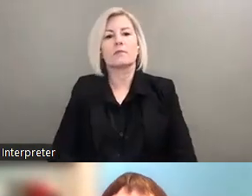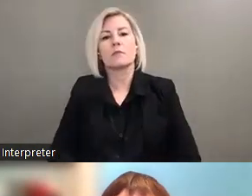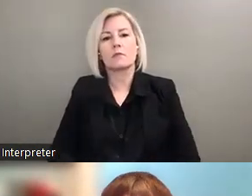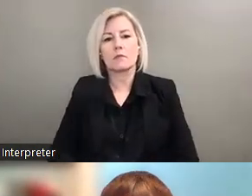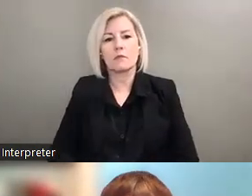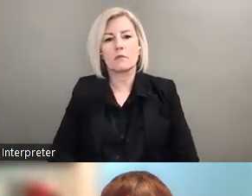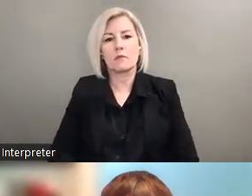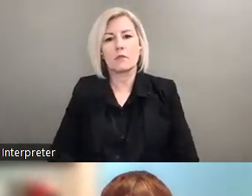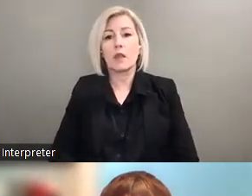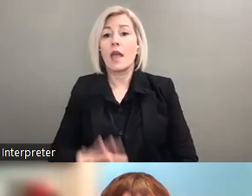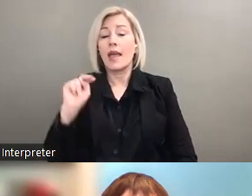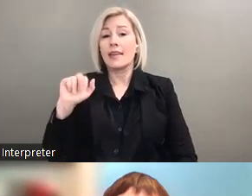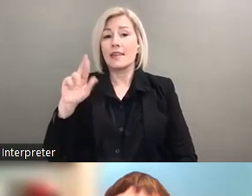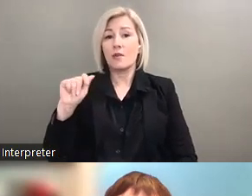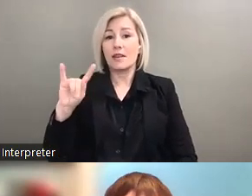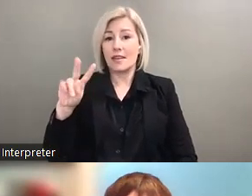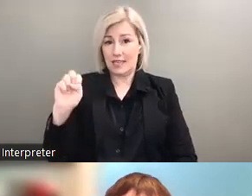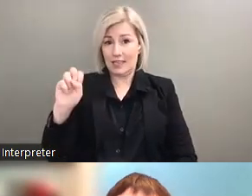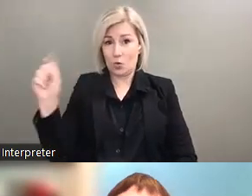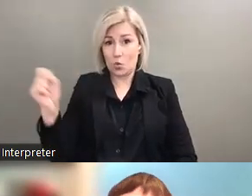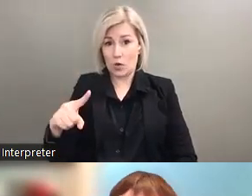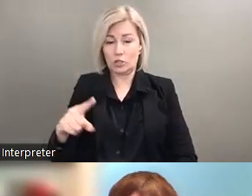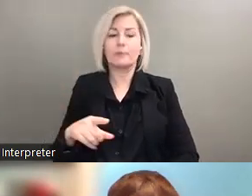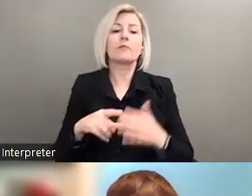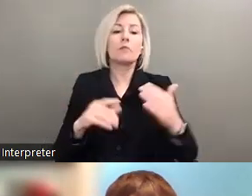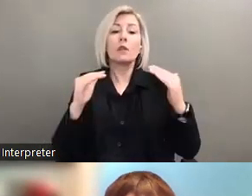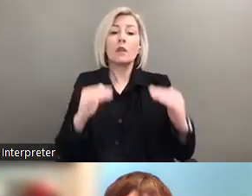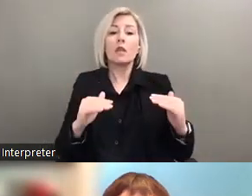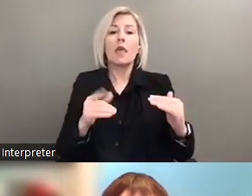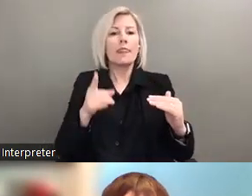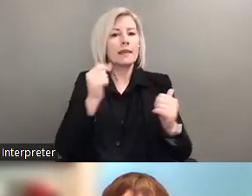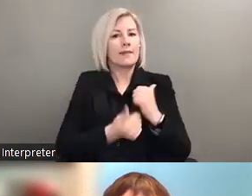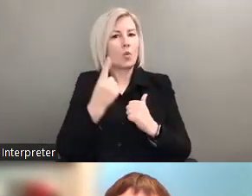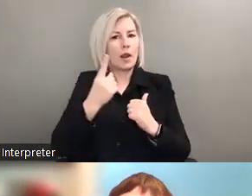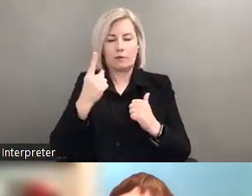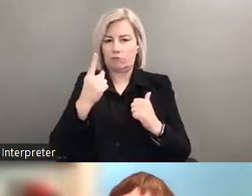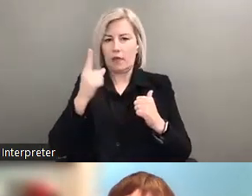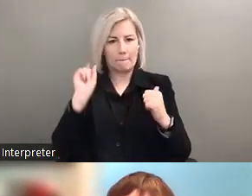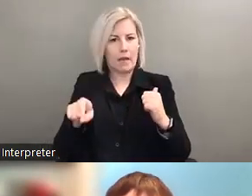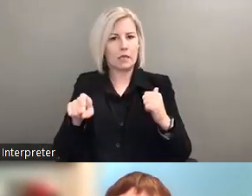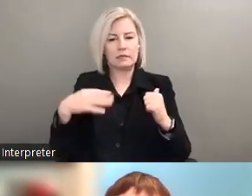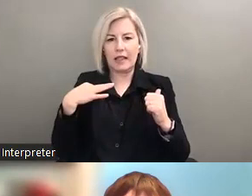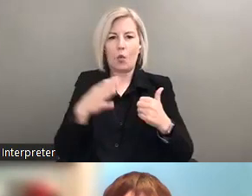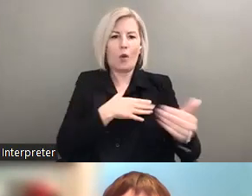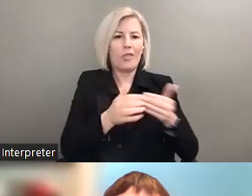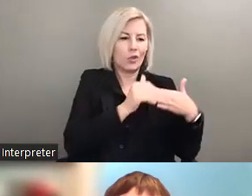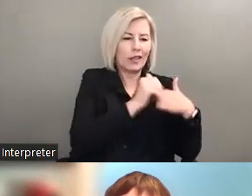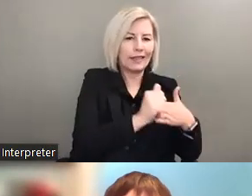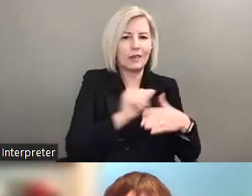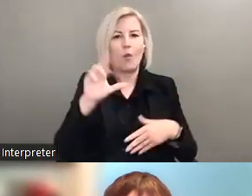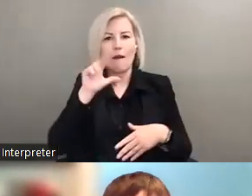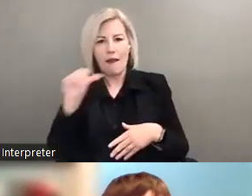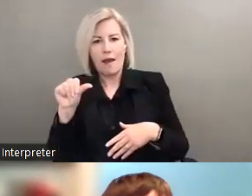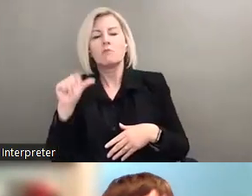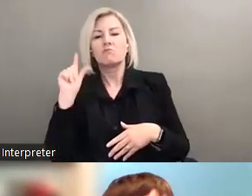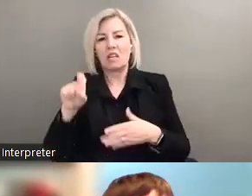The narrative questions are next. These are questions that everyone applying for ArtsCONNECT, whether or not you're the lead presenter, will need